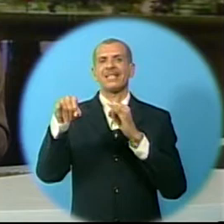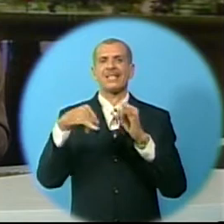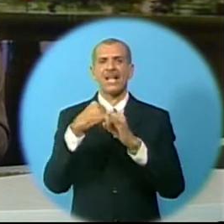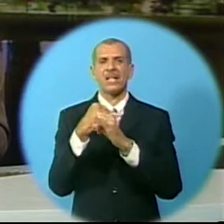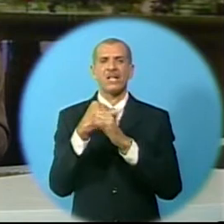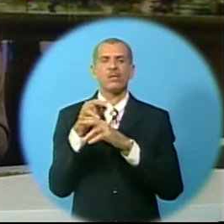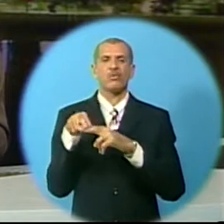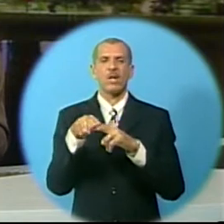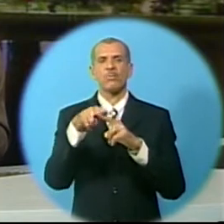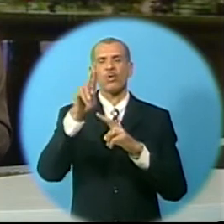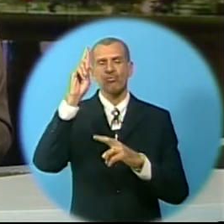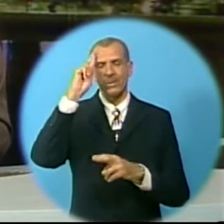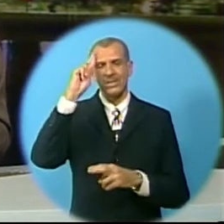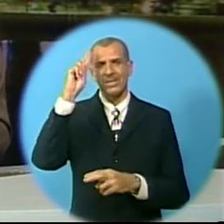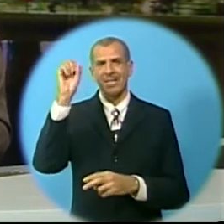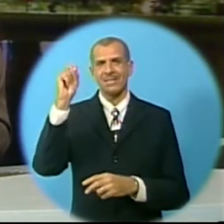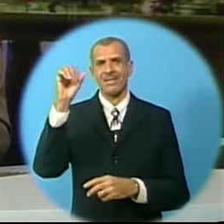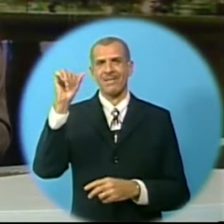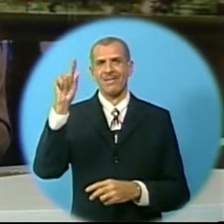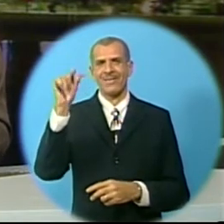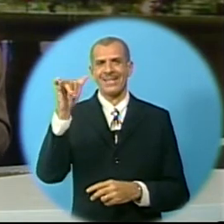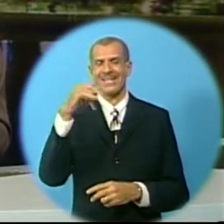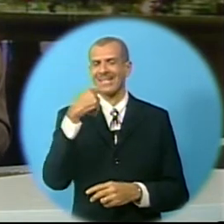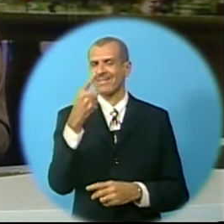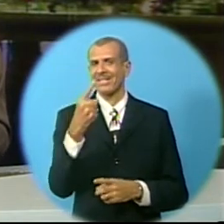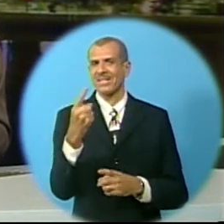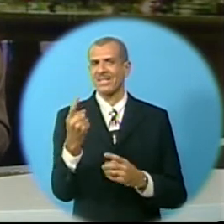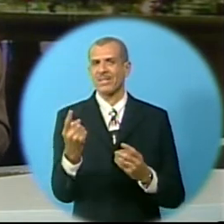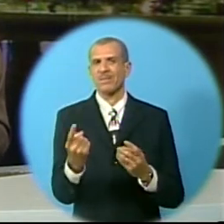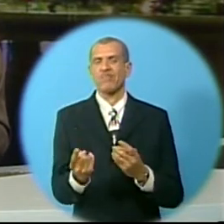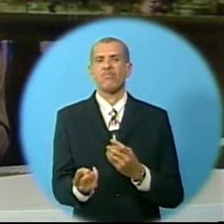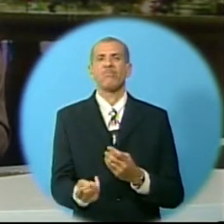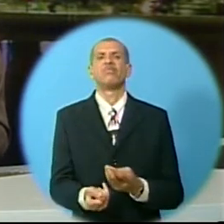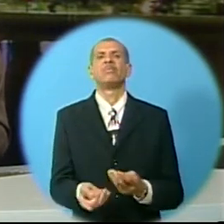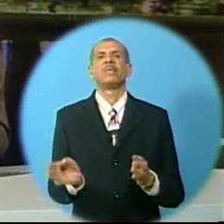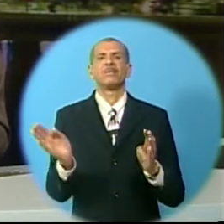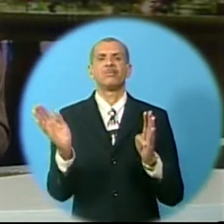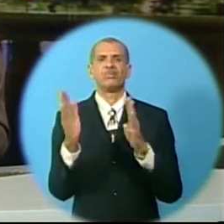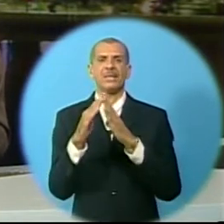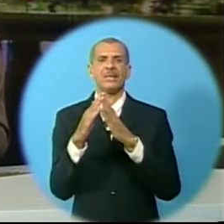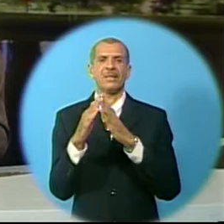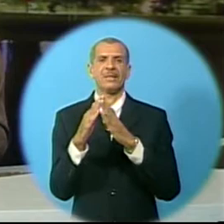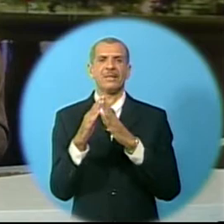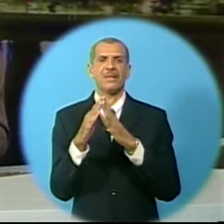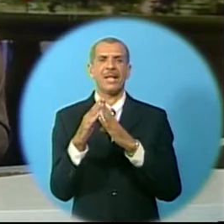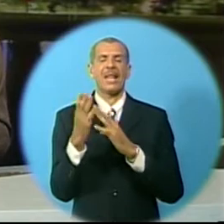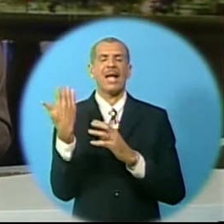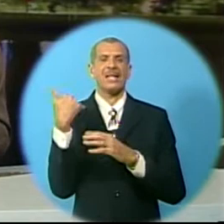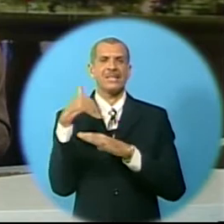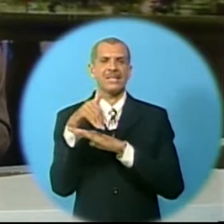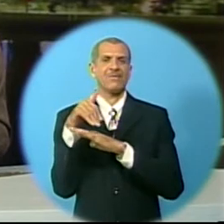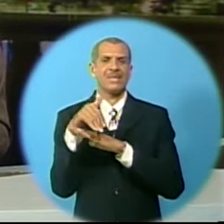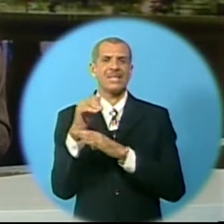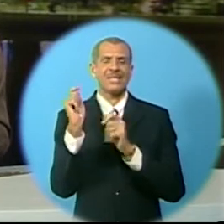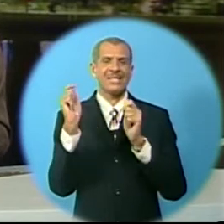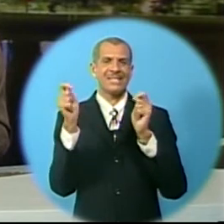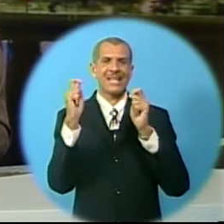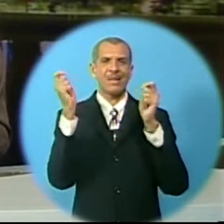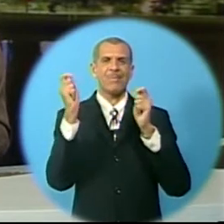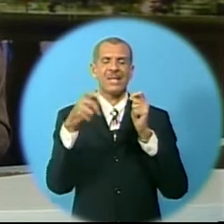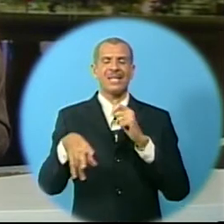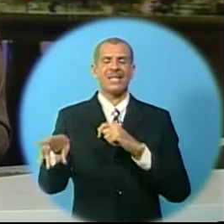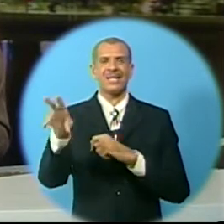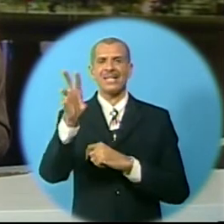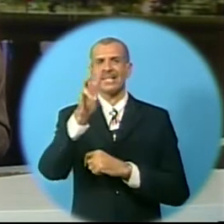Transport, Richard Seeley. He made the disclosure during a ceremony at the Hilton Barbados last evening to celebrate the